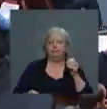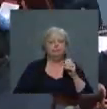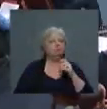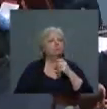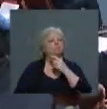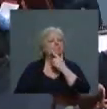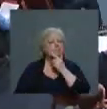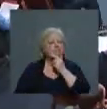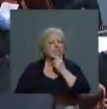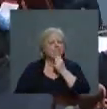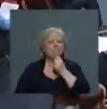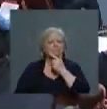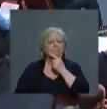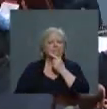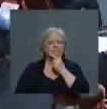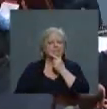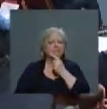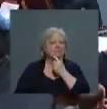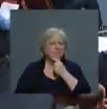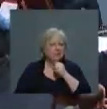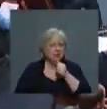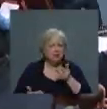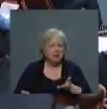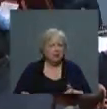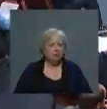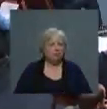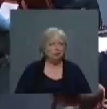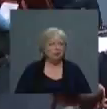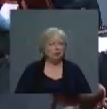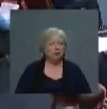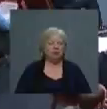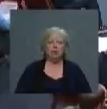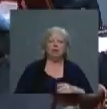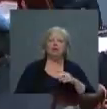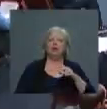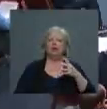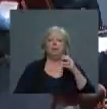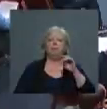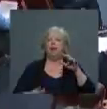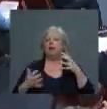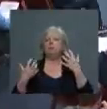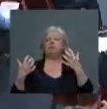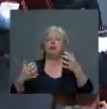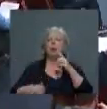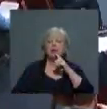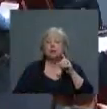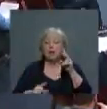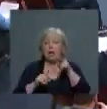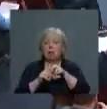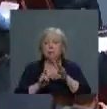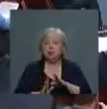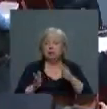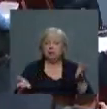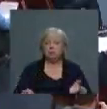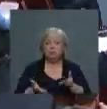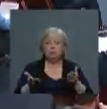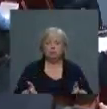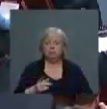Present. He's not here. Is the applicant on this ordinance present by